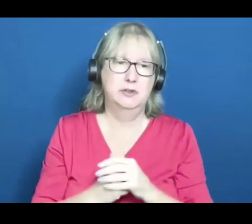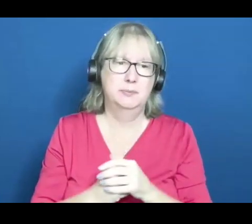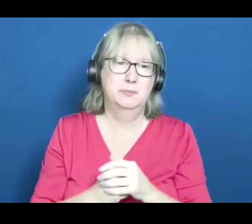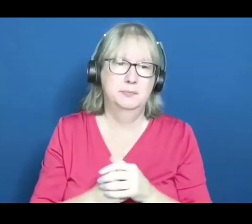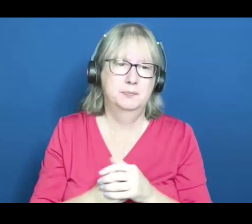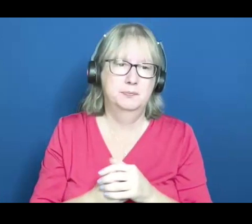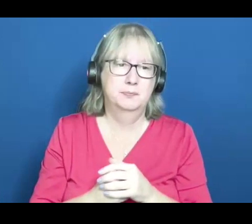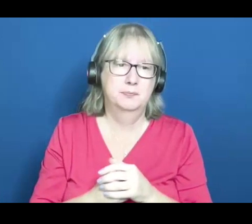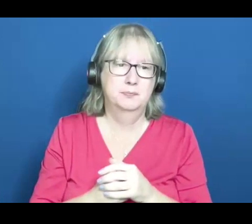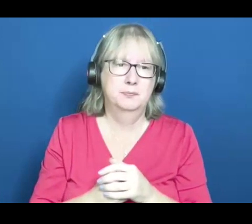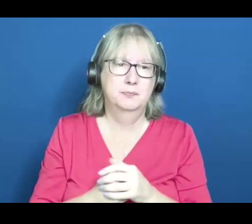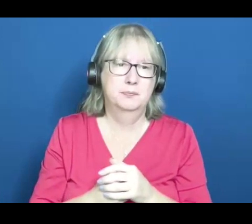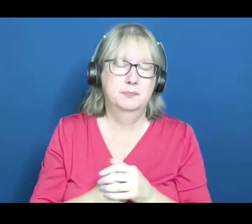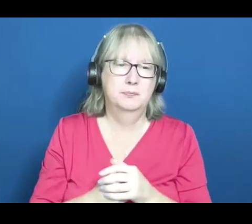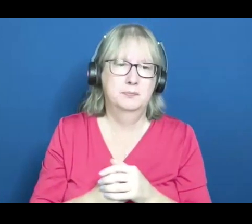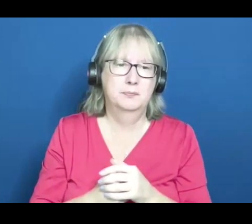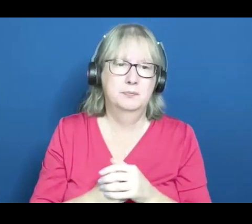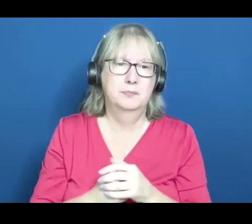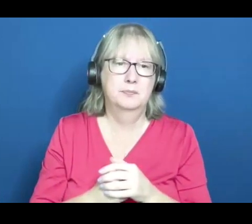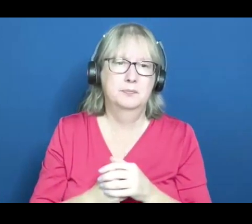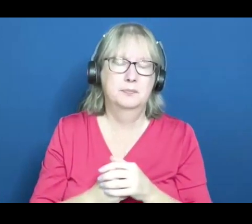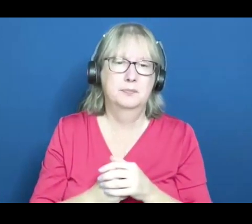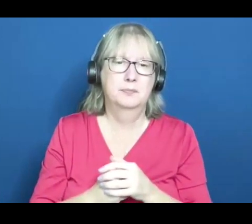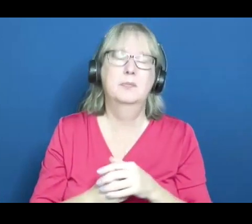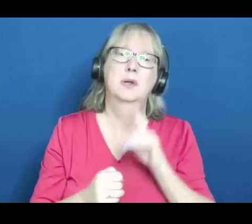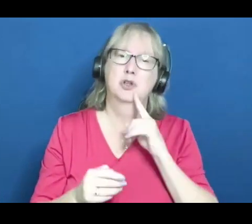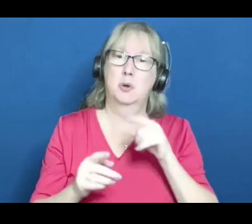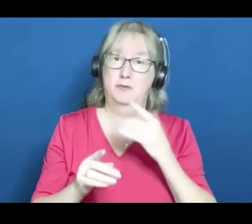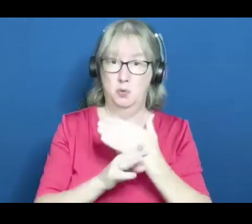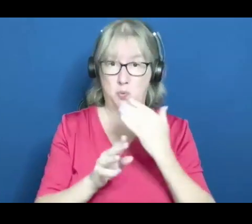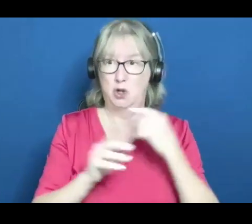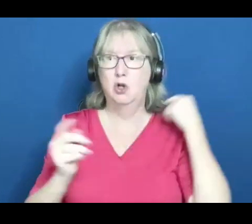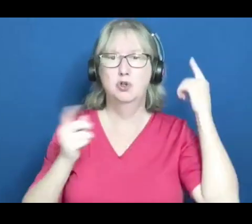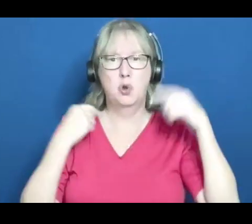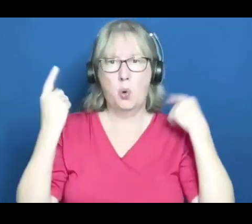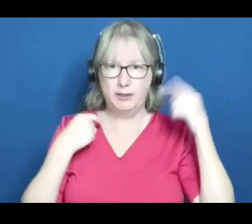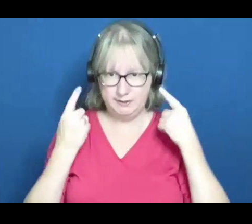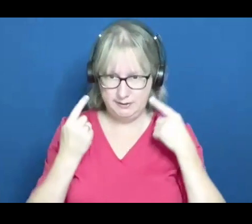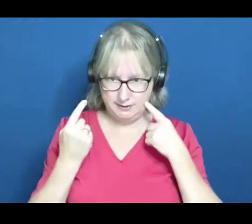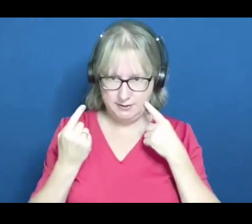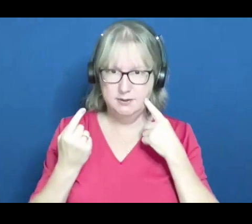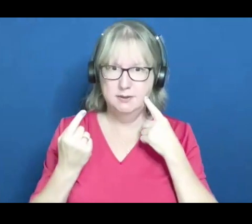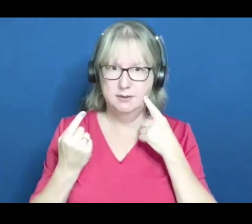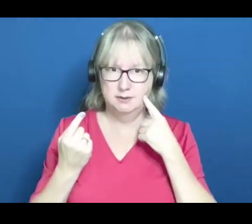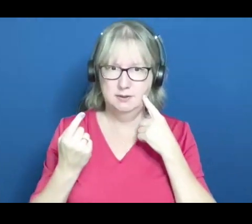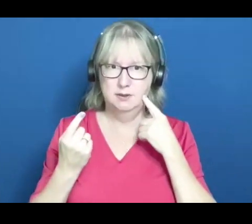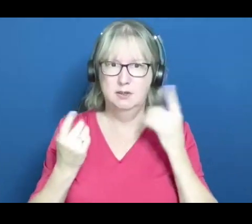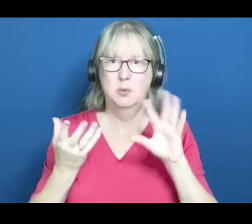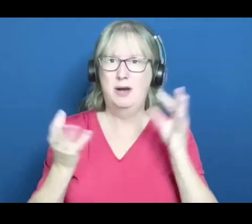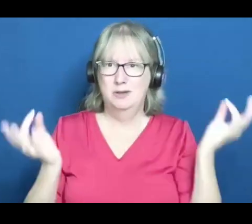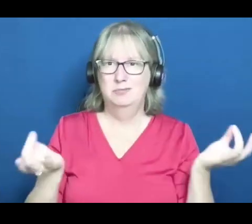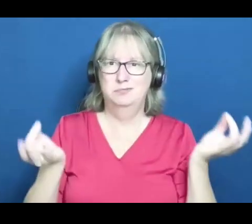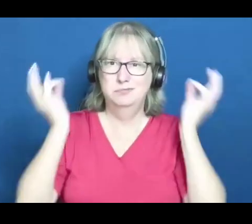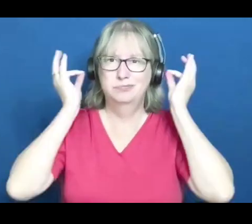do. But basically, working in a noisy environment, typically you'll get these disposable ear plugs